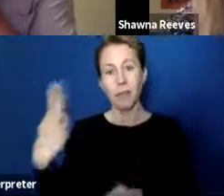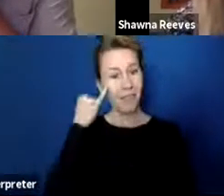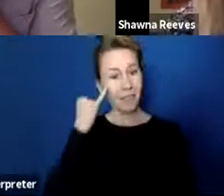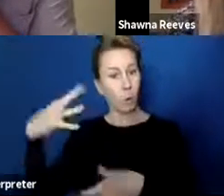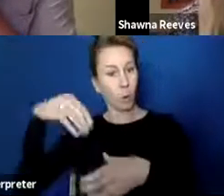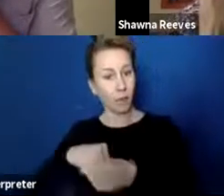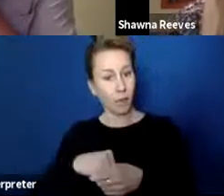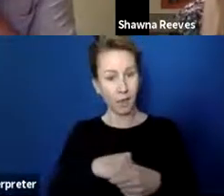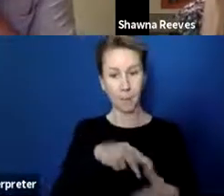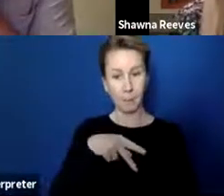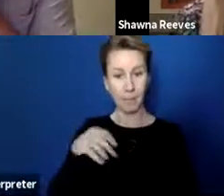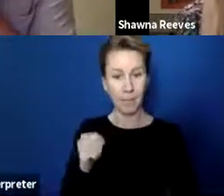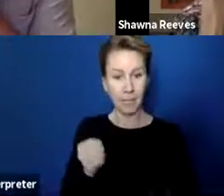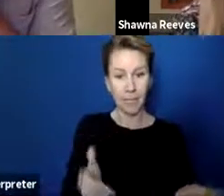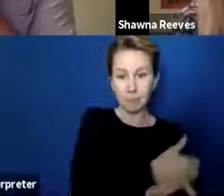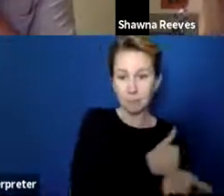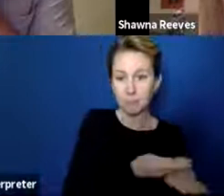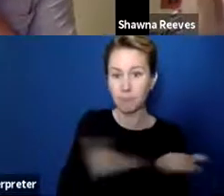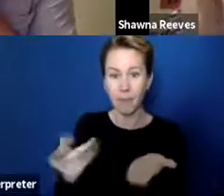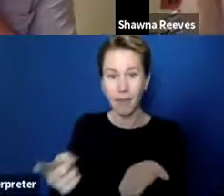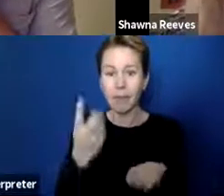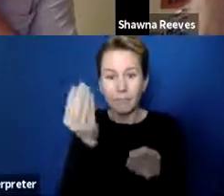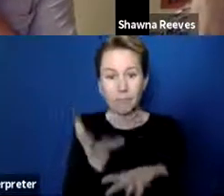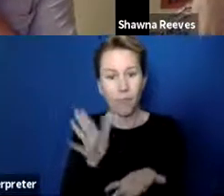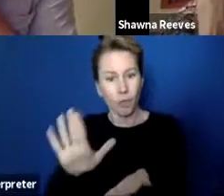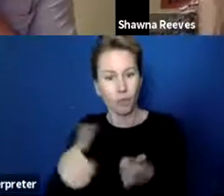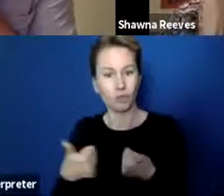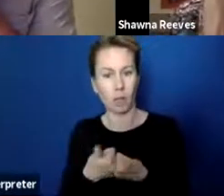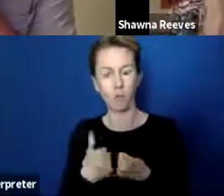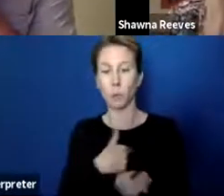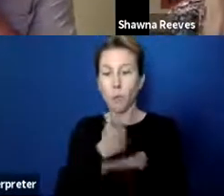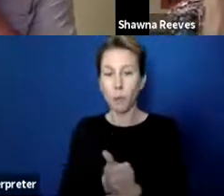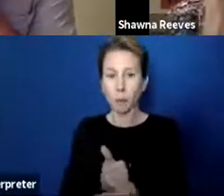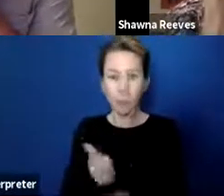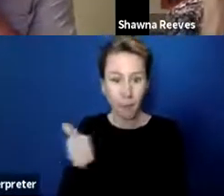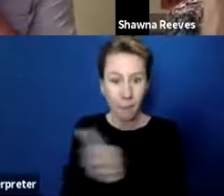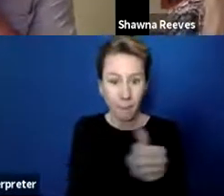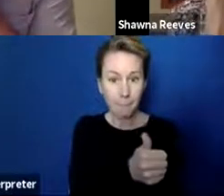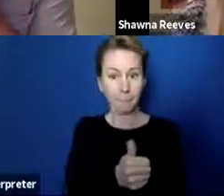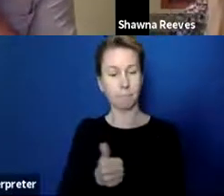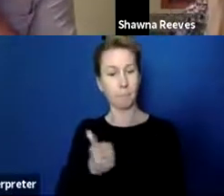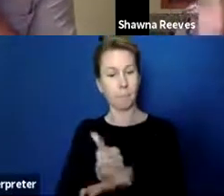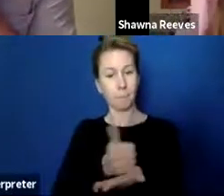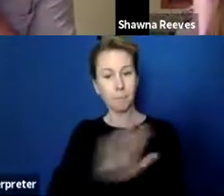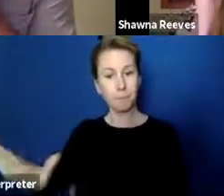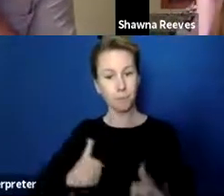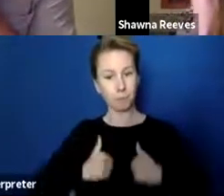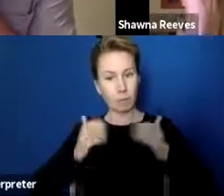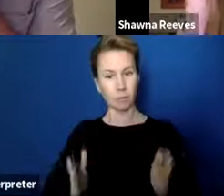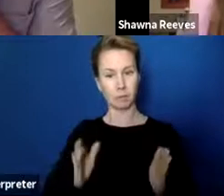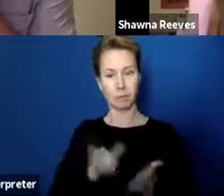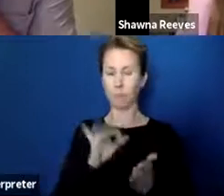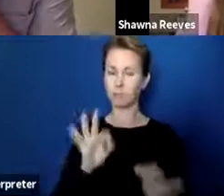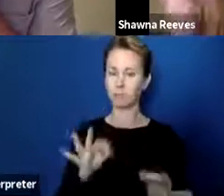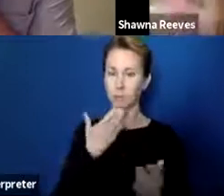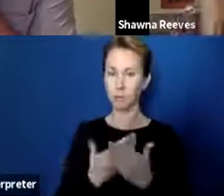to report to us, but sometimes the way that you build a relationship is by, giving a little to get a little. And we found that those facilities